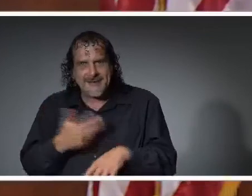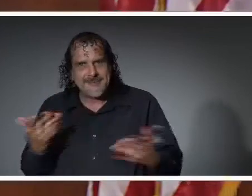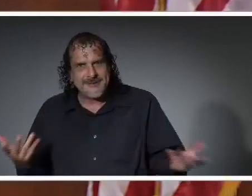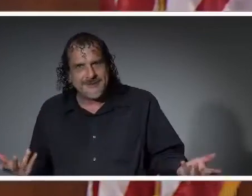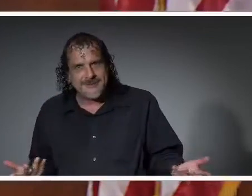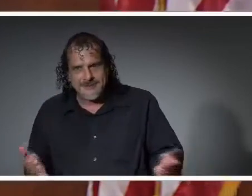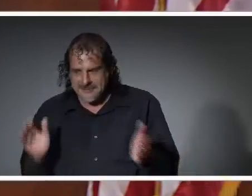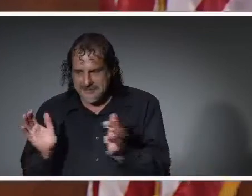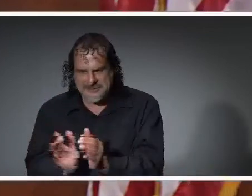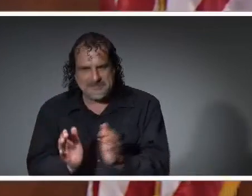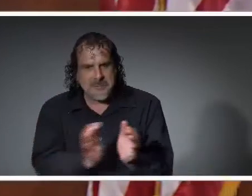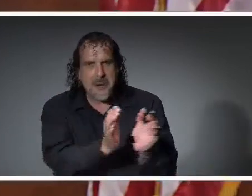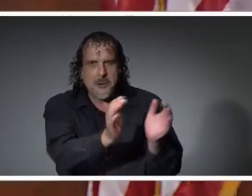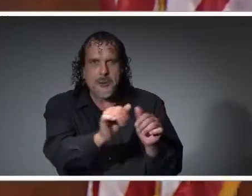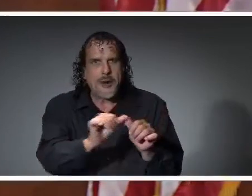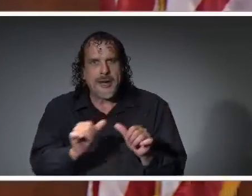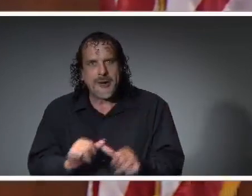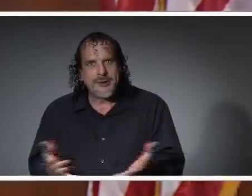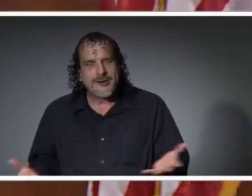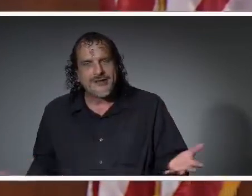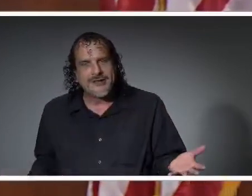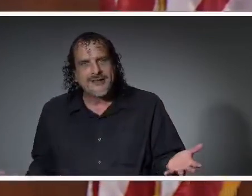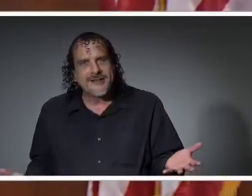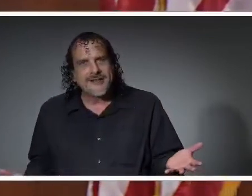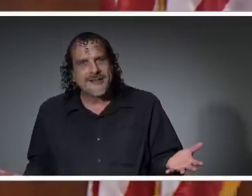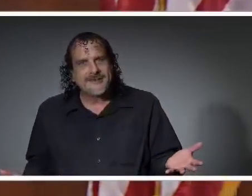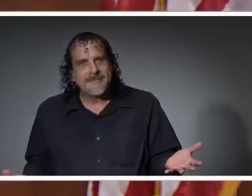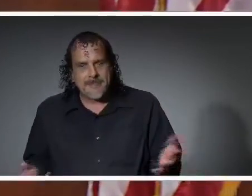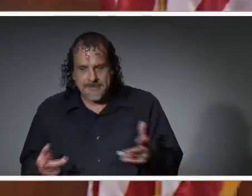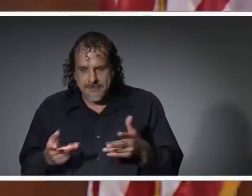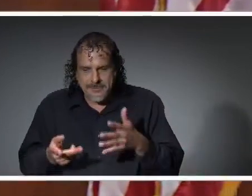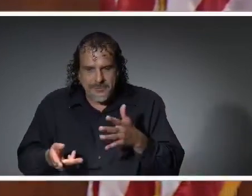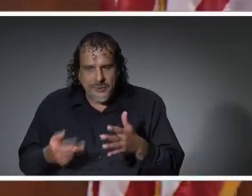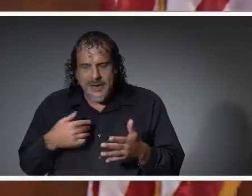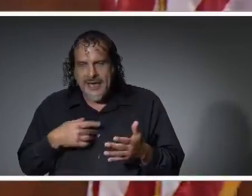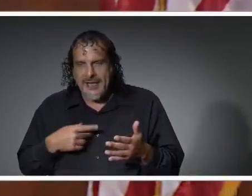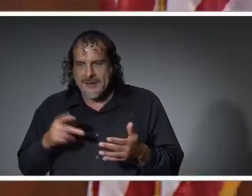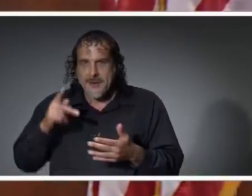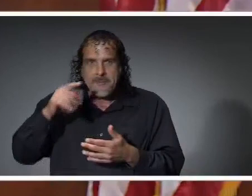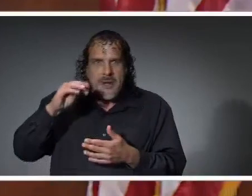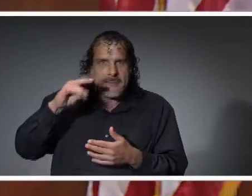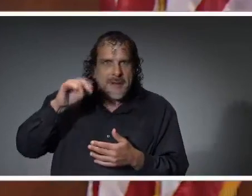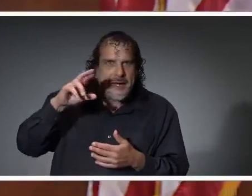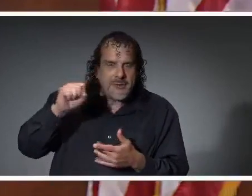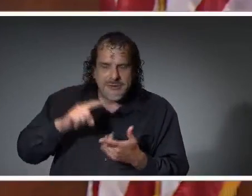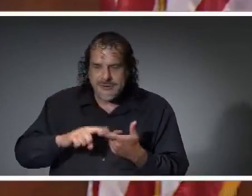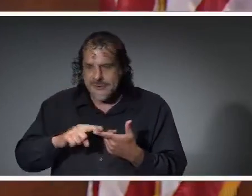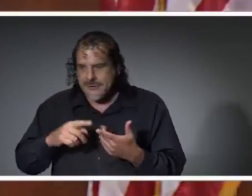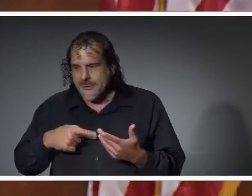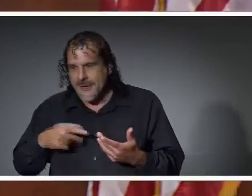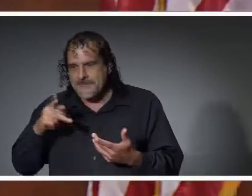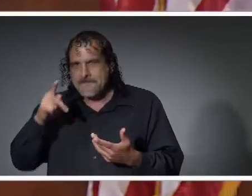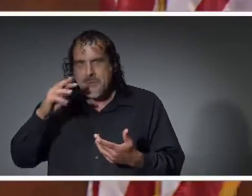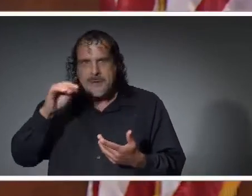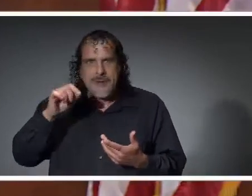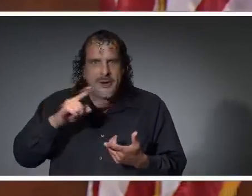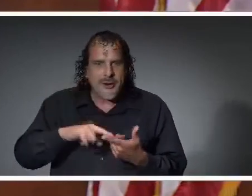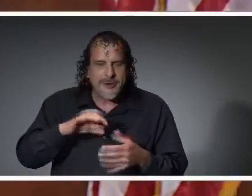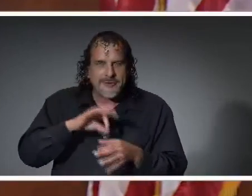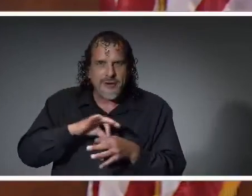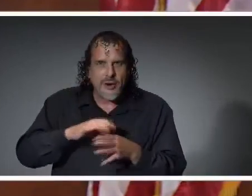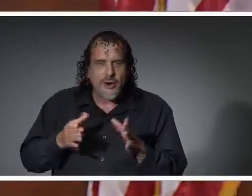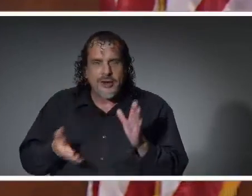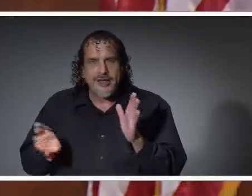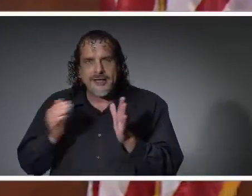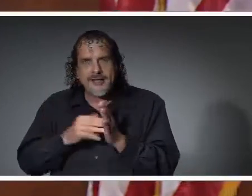a smaller level. We've had primaries. We had primary runoff in the 2nd Congressional